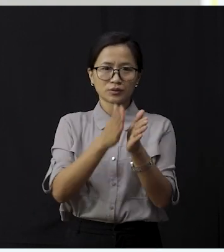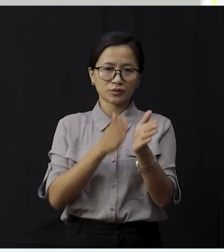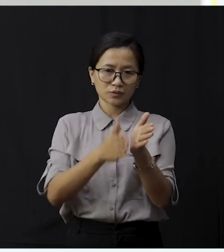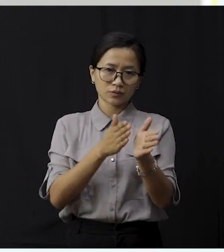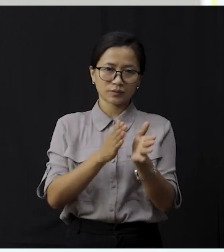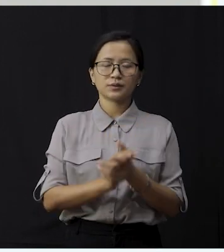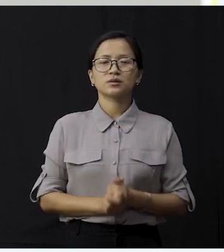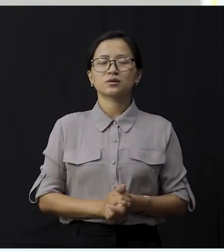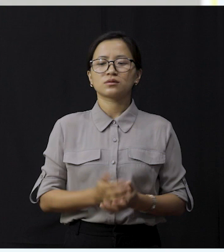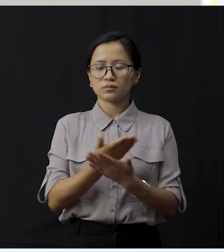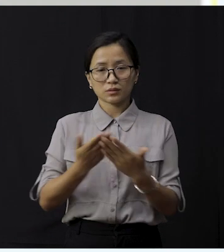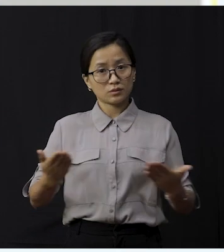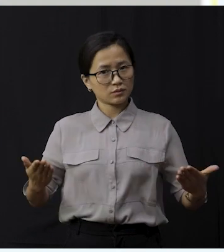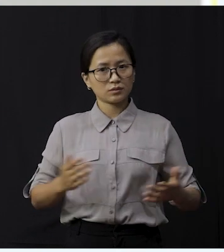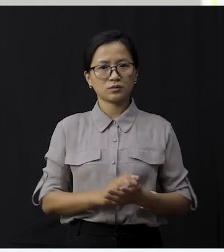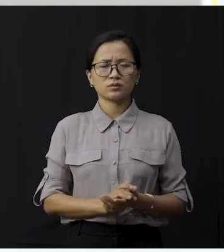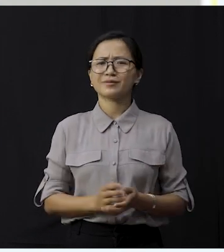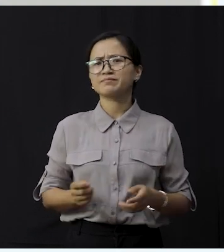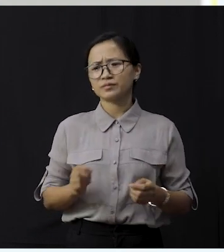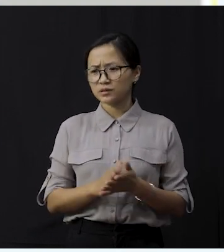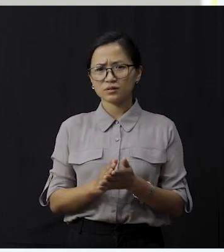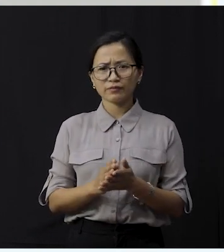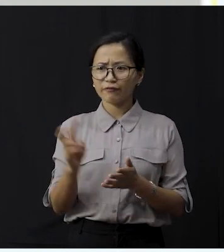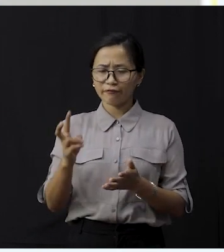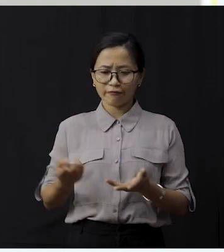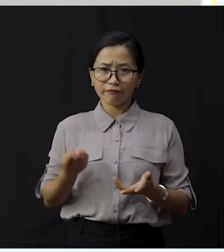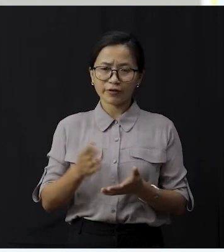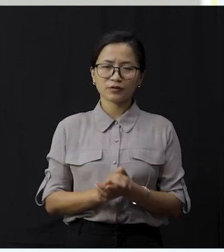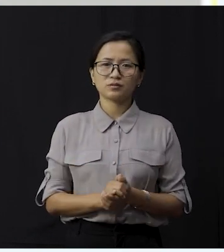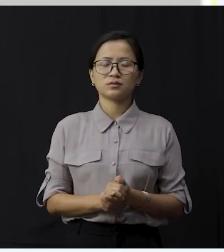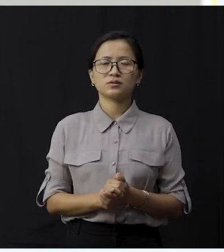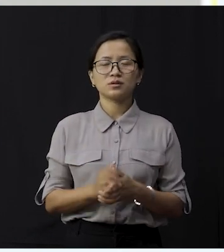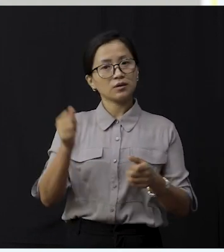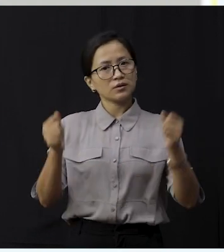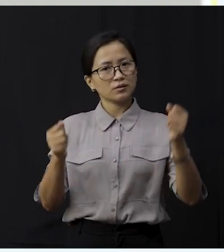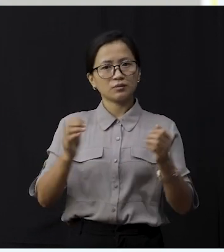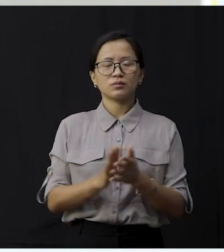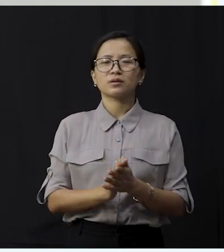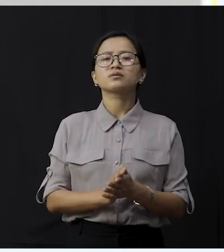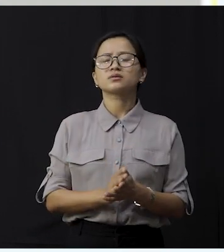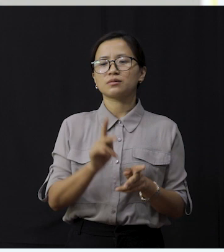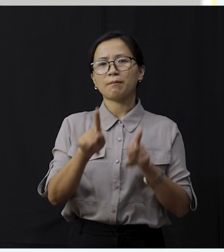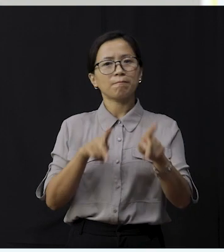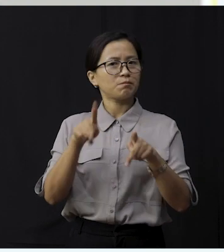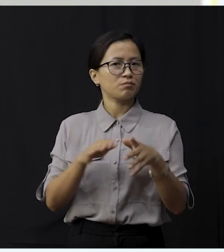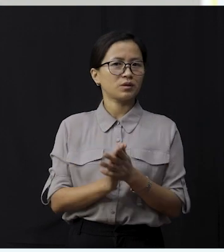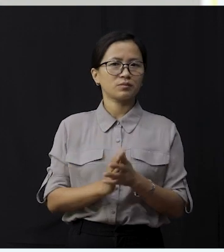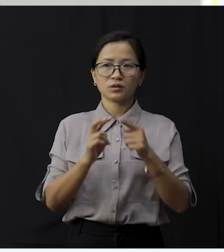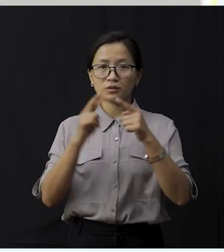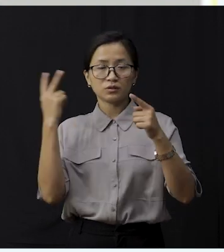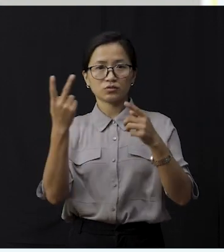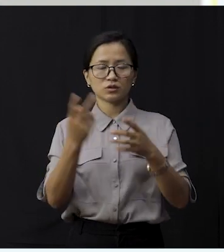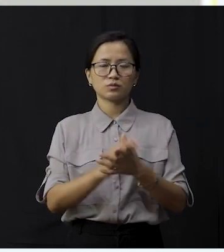So these are also the things. These are the vehicles. Yes or no? These are the public transport and the vehicles